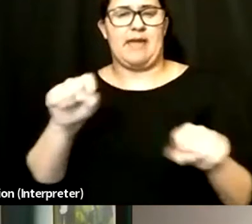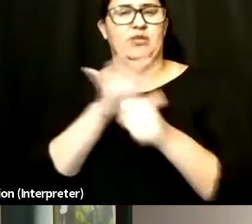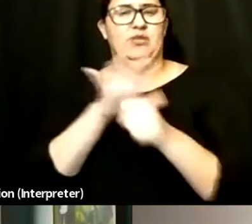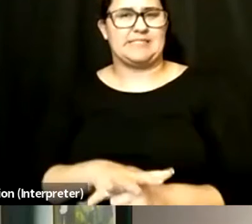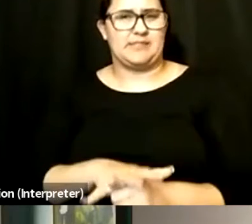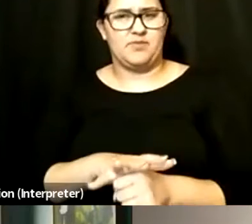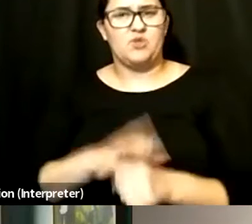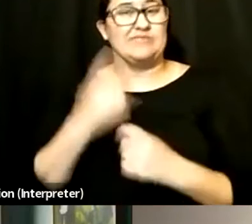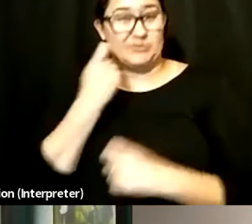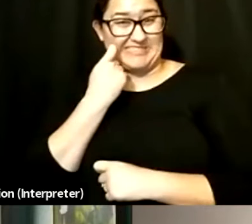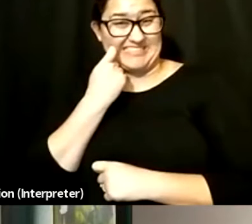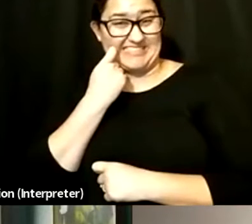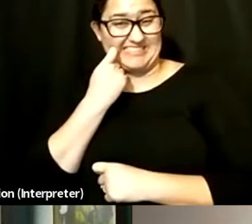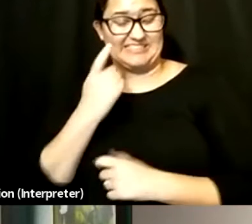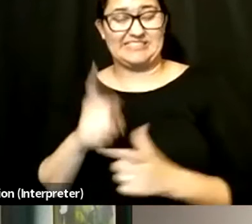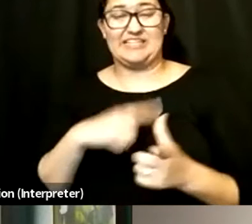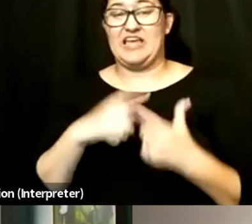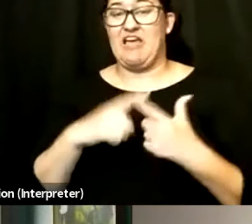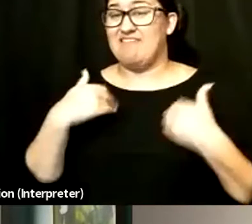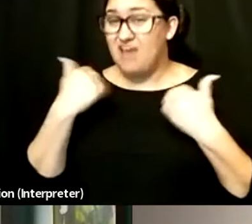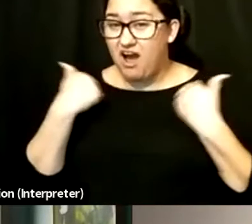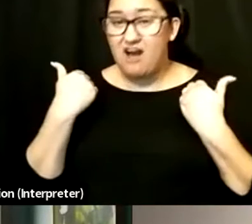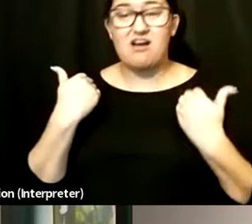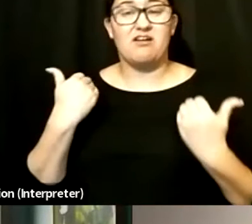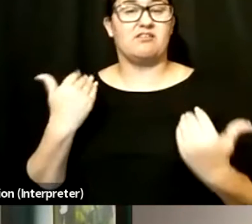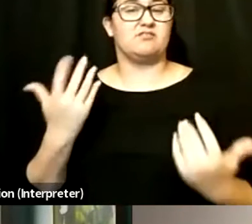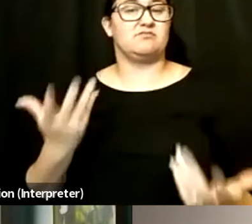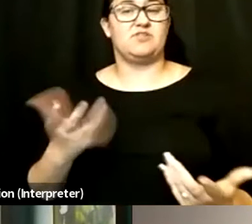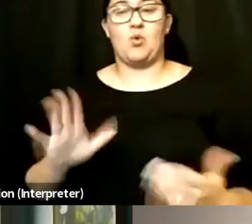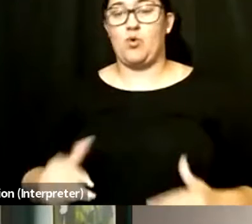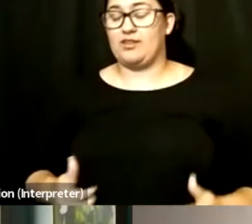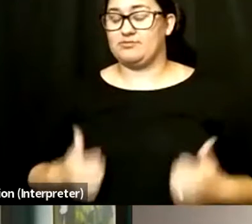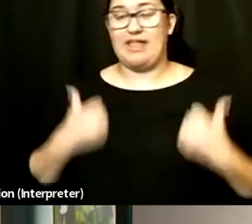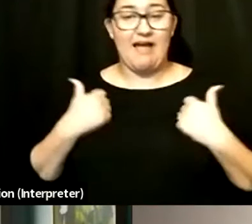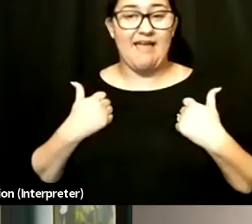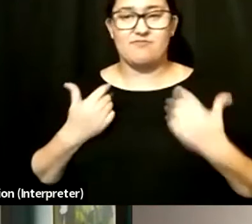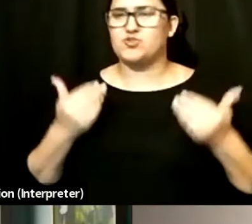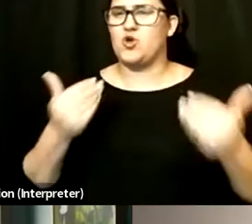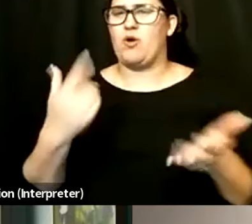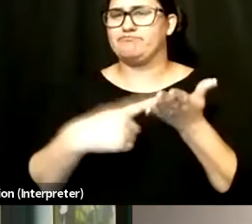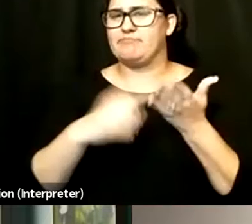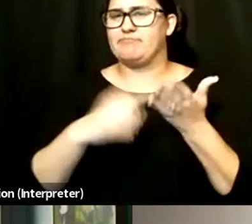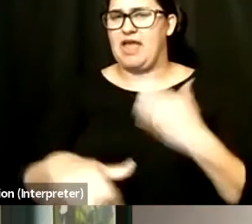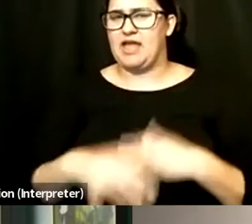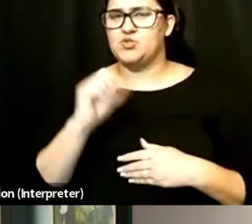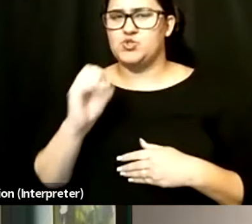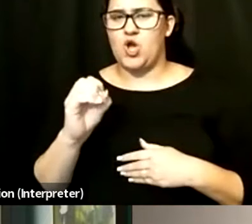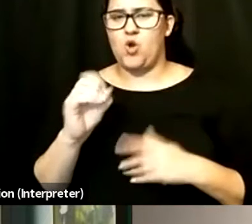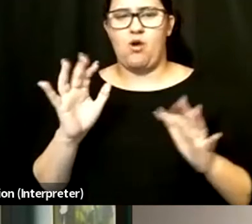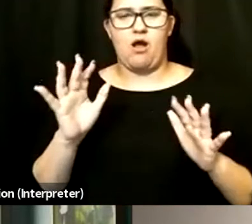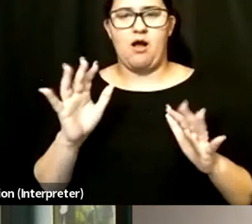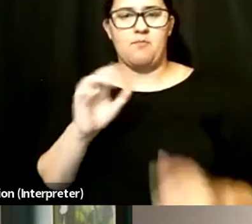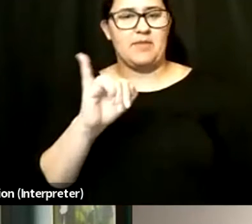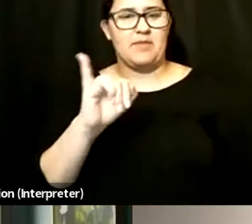it recent? Was it young into your life? Let's go ahead and start talking about that. So